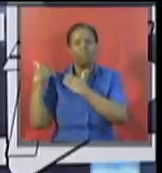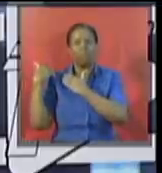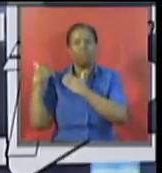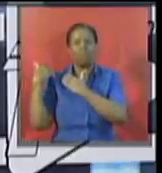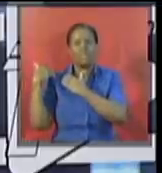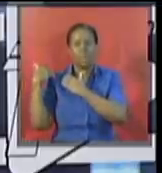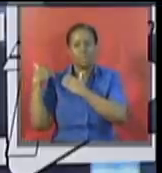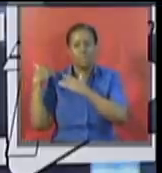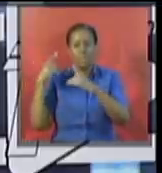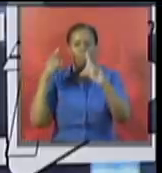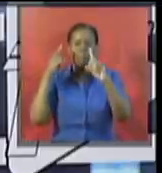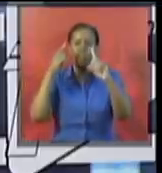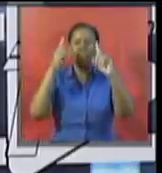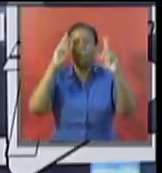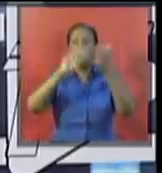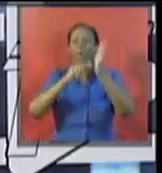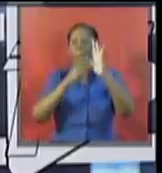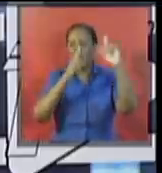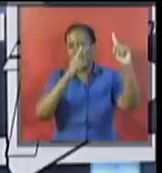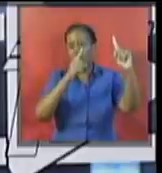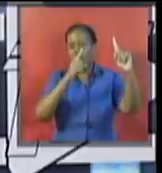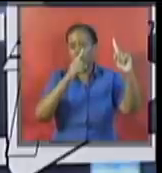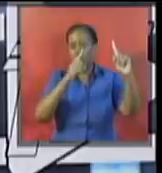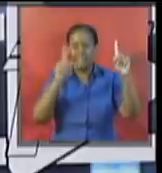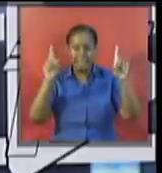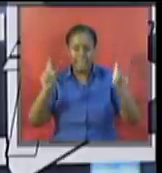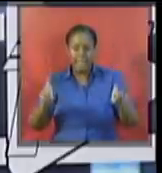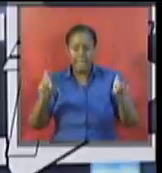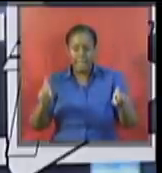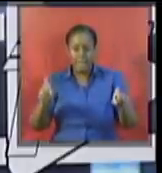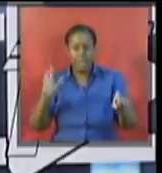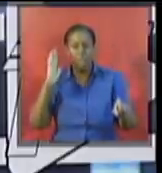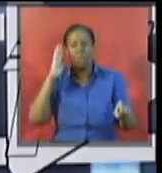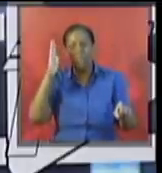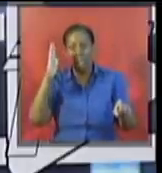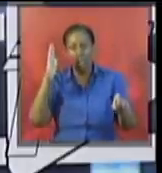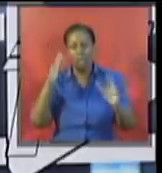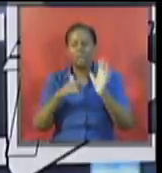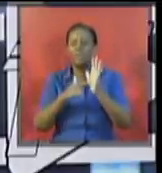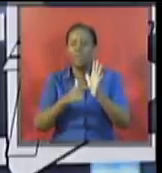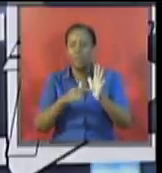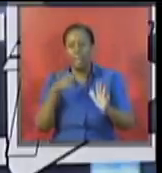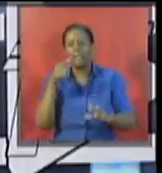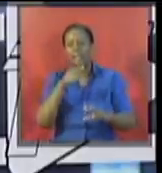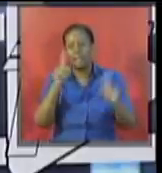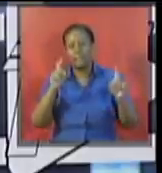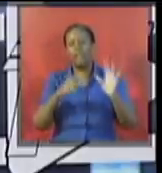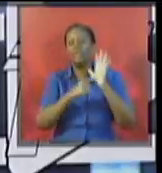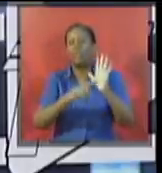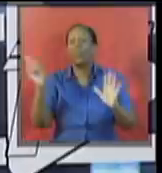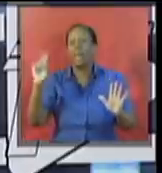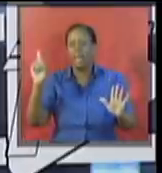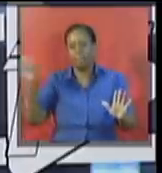where or in which facility the patient will be admitted. All of their clinical needs, their needs for support